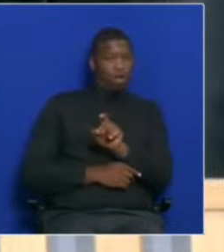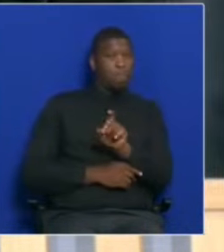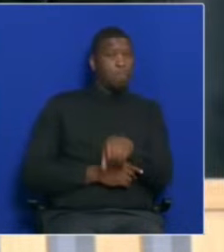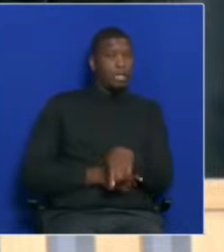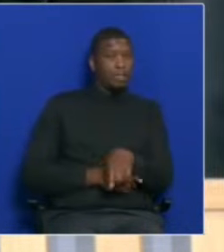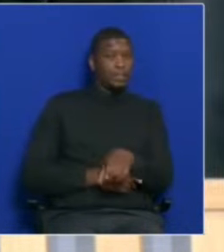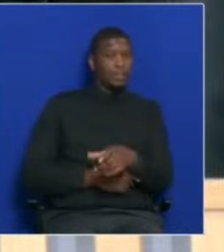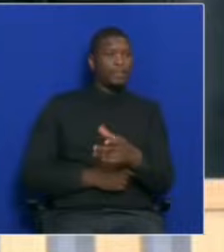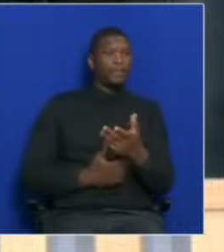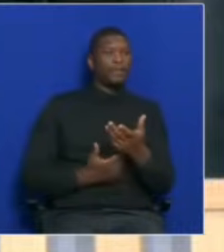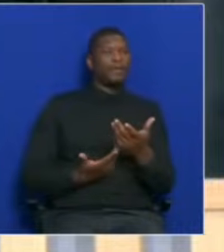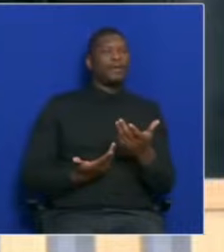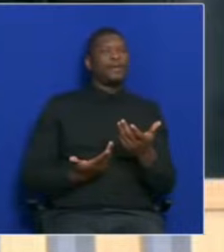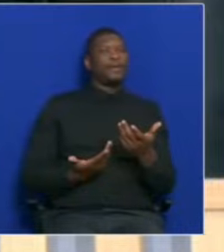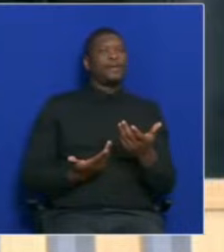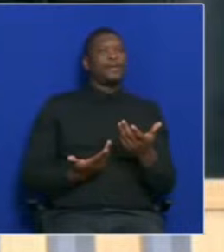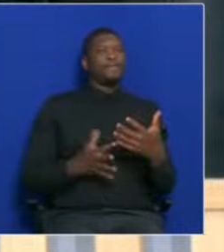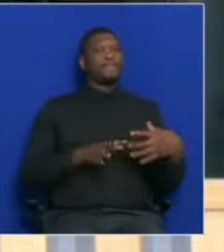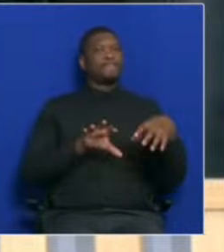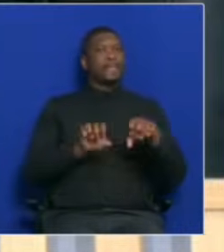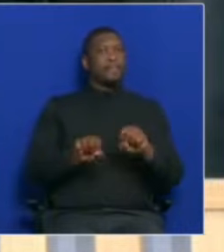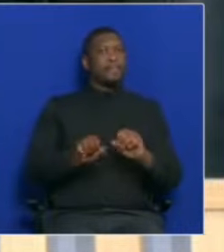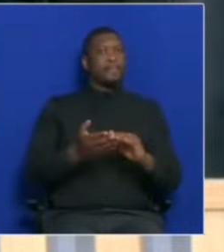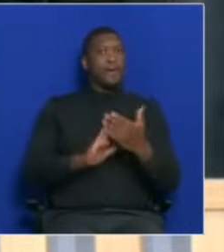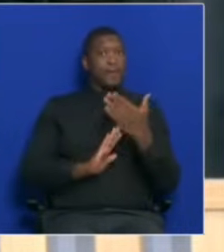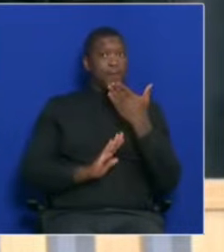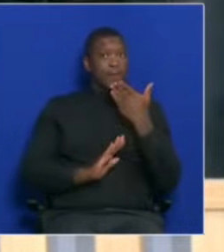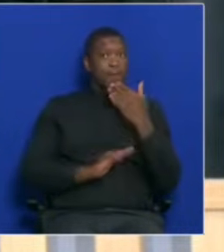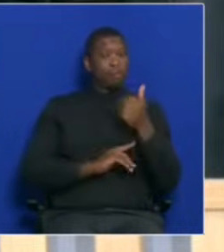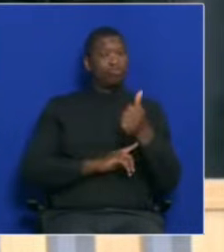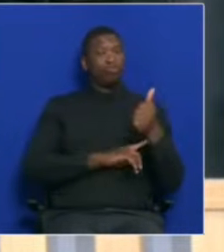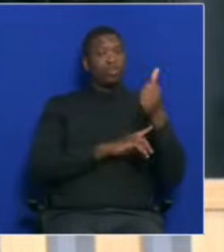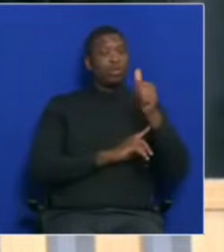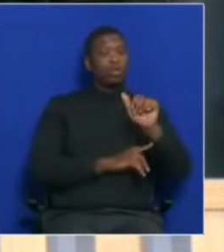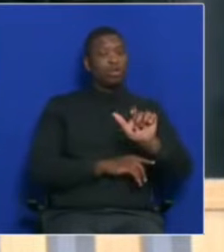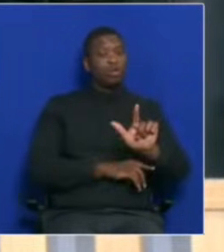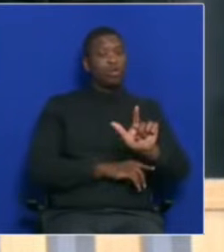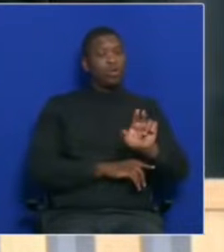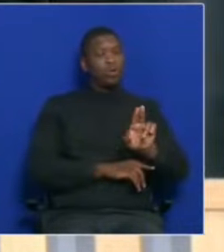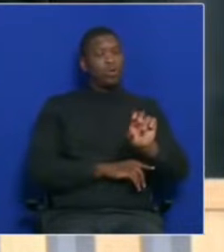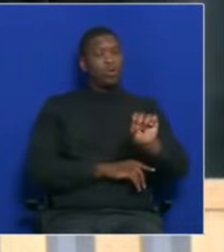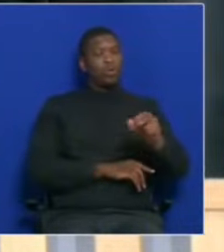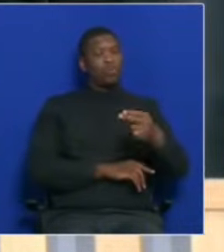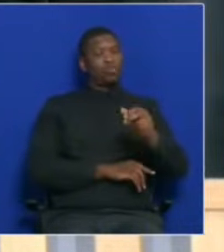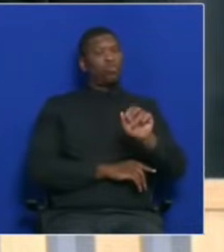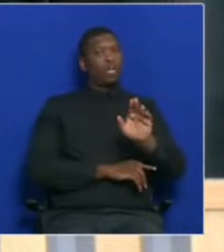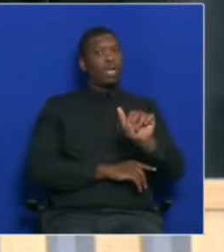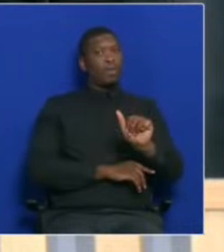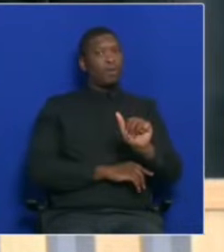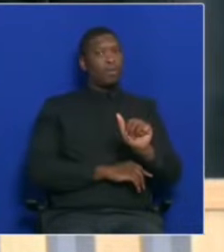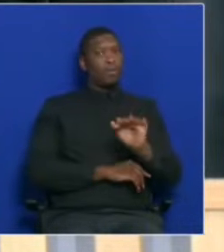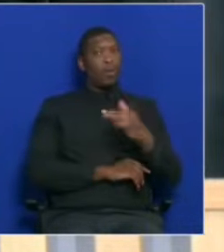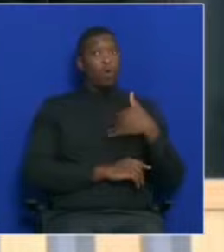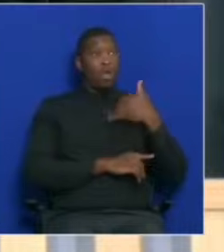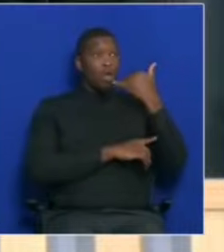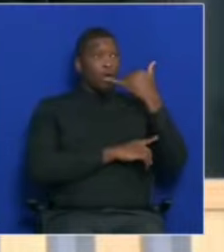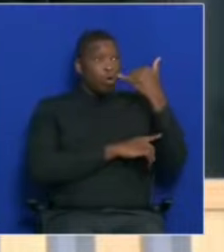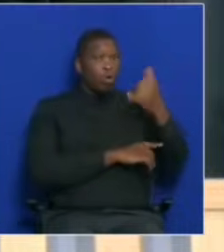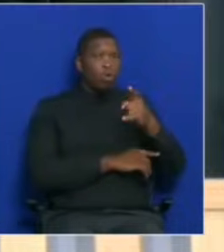taken by General Lushaba, and he says when he called you about it, you didn't know anything about it.